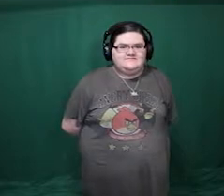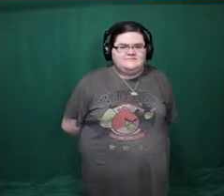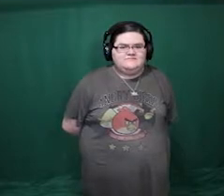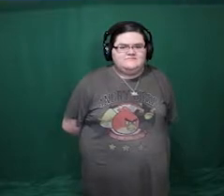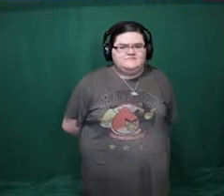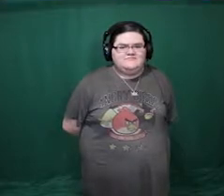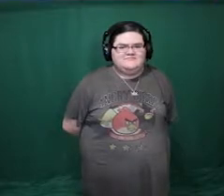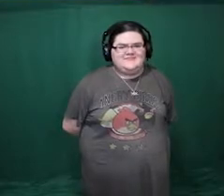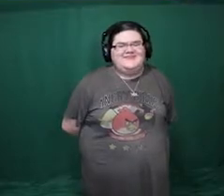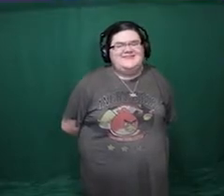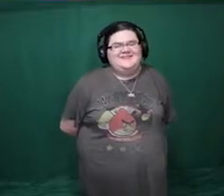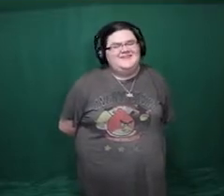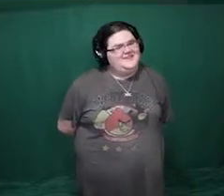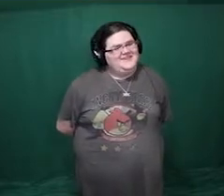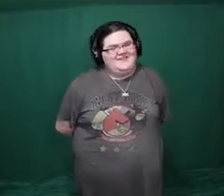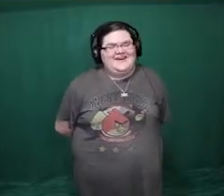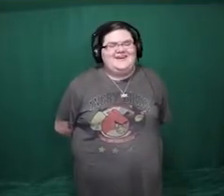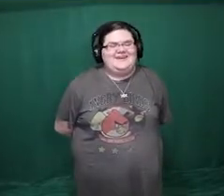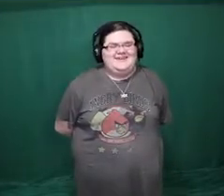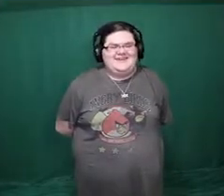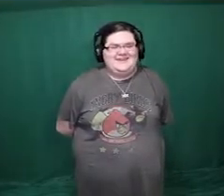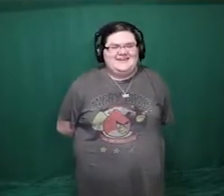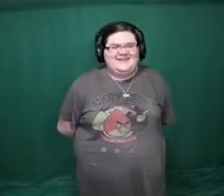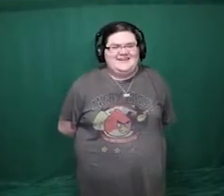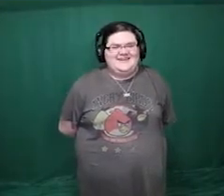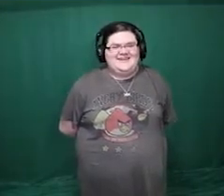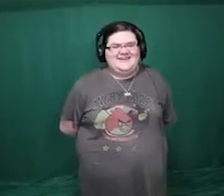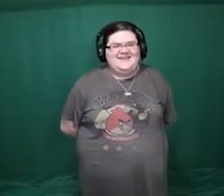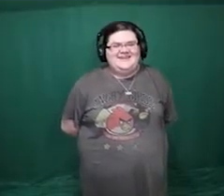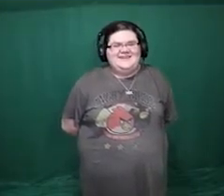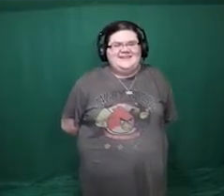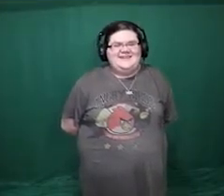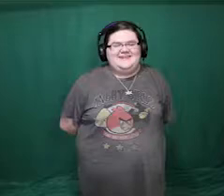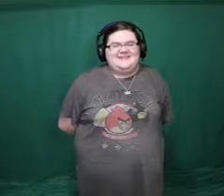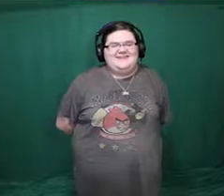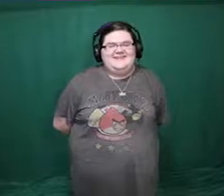Lads, I'm Fall Guying. Okay. He suddenly likes the game.